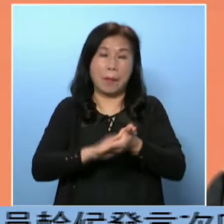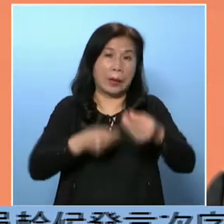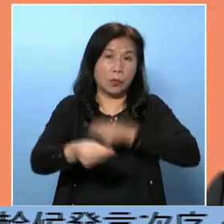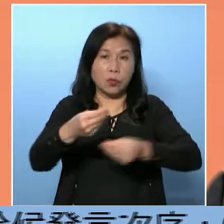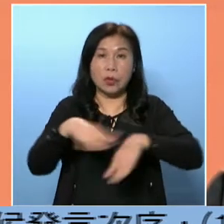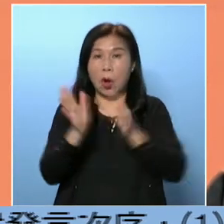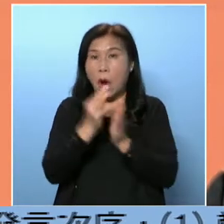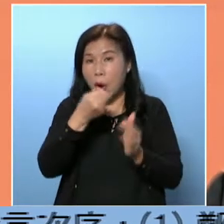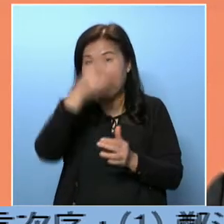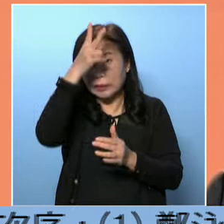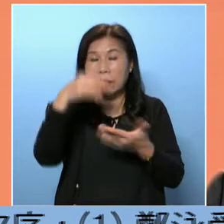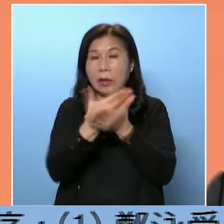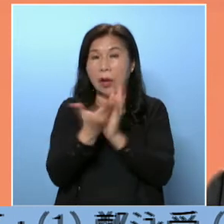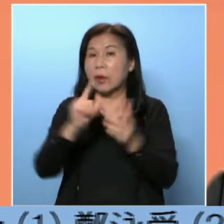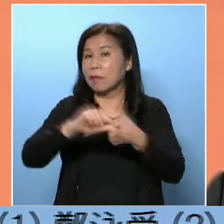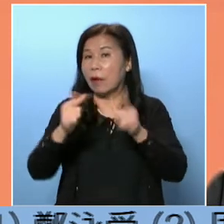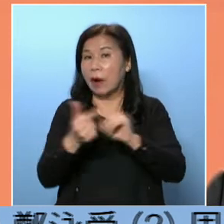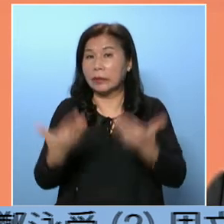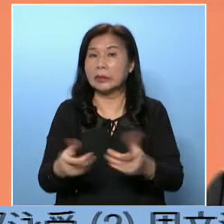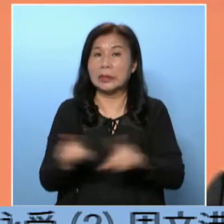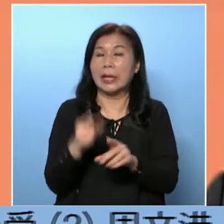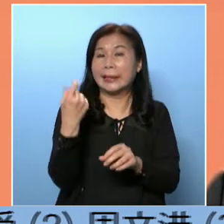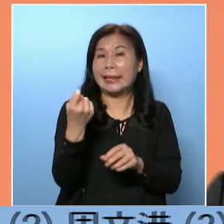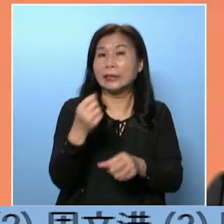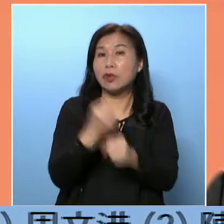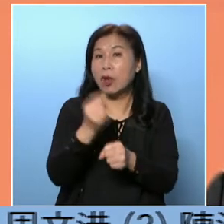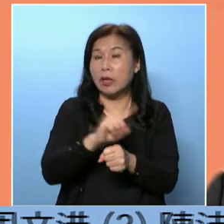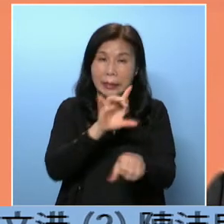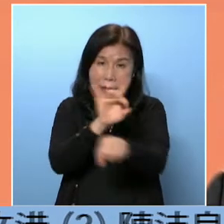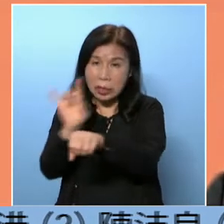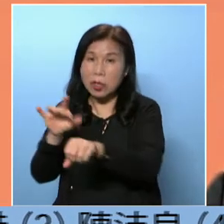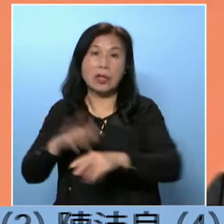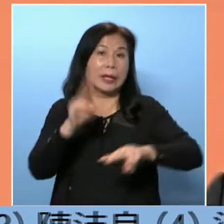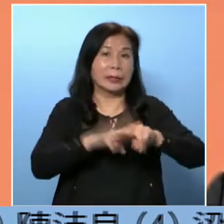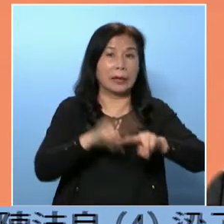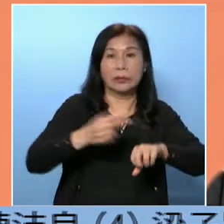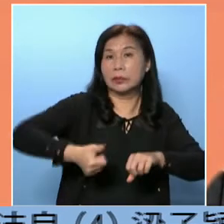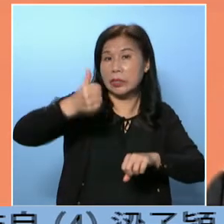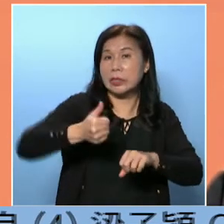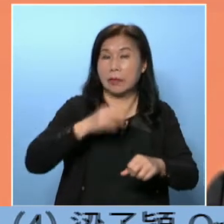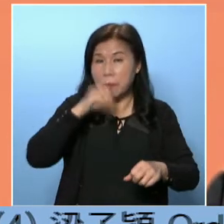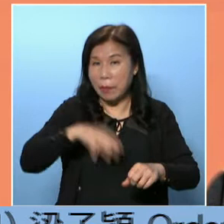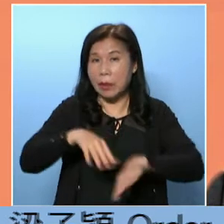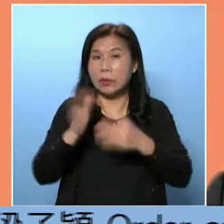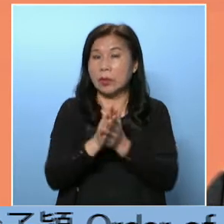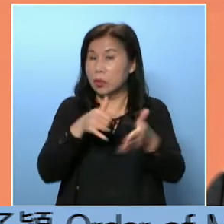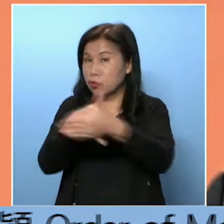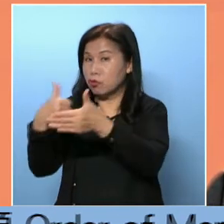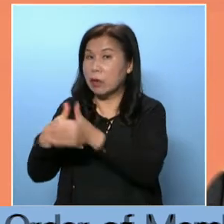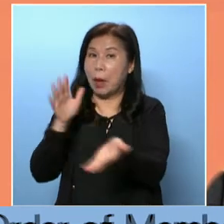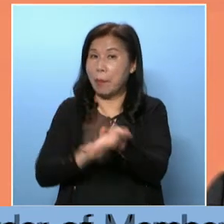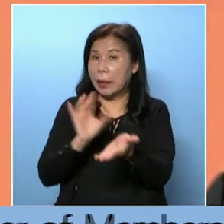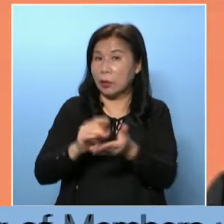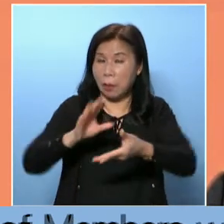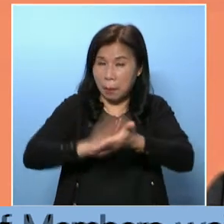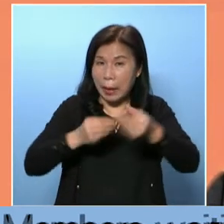strong. We have a lot of invisible transmission chains in the community. We have to exhaust all measures. The simplest way is to learn from